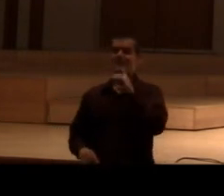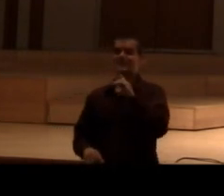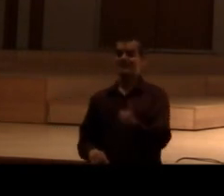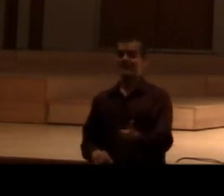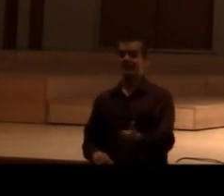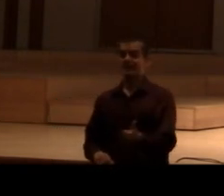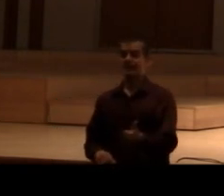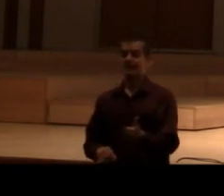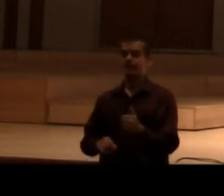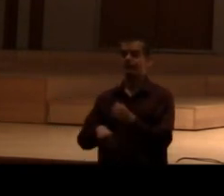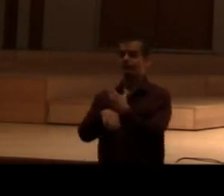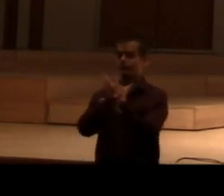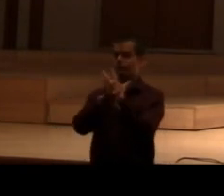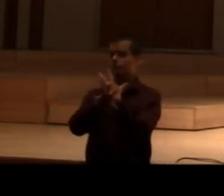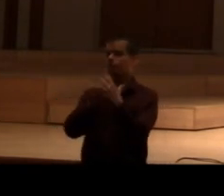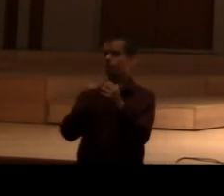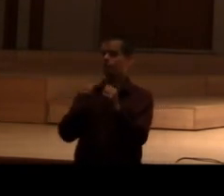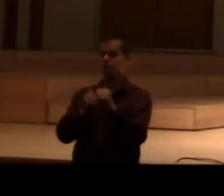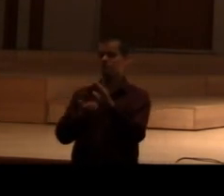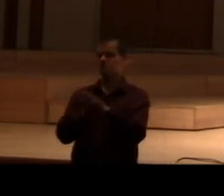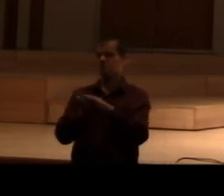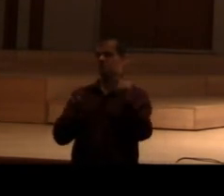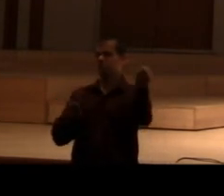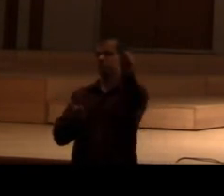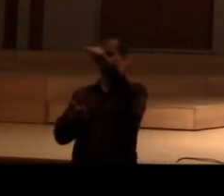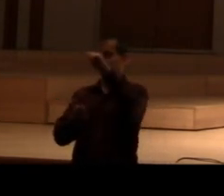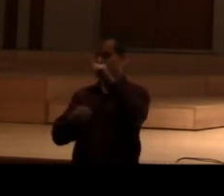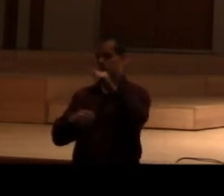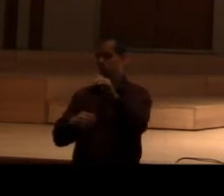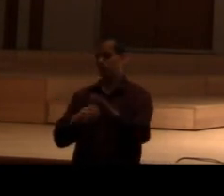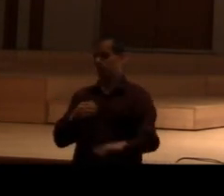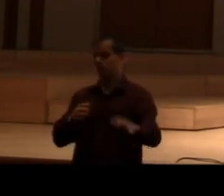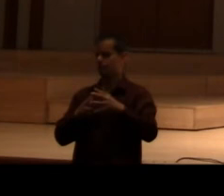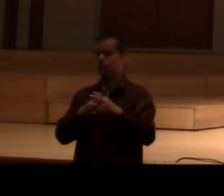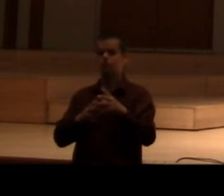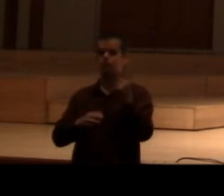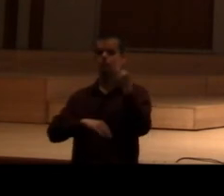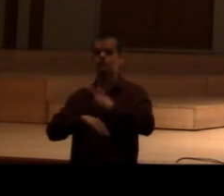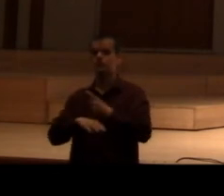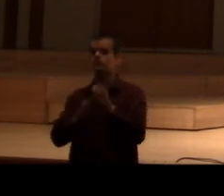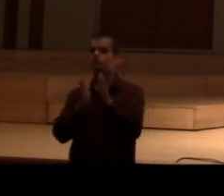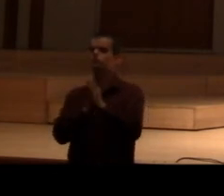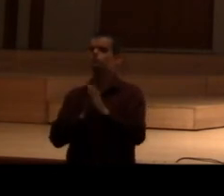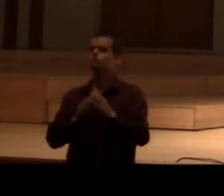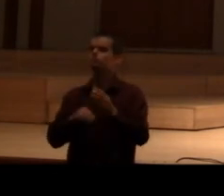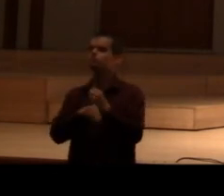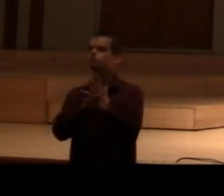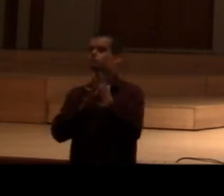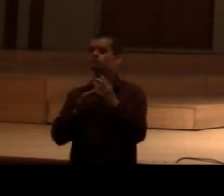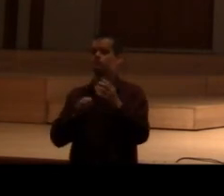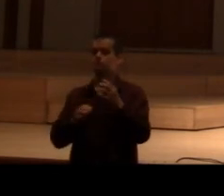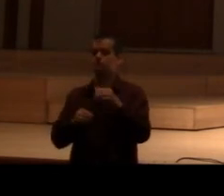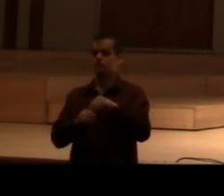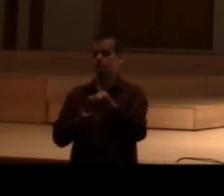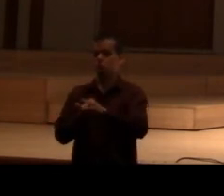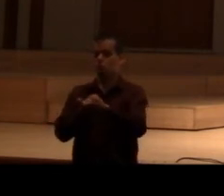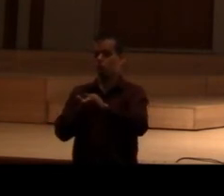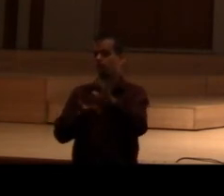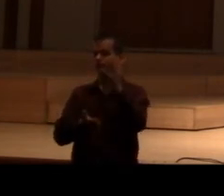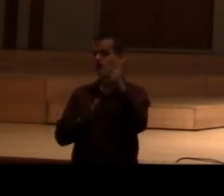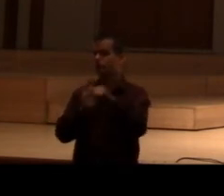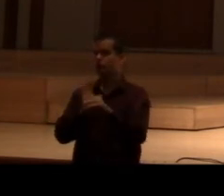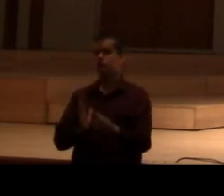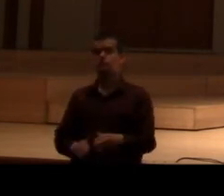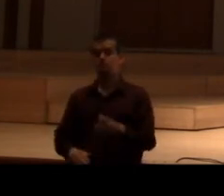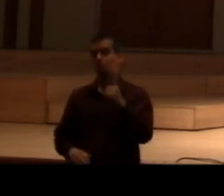video conferencing to connect to these schools around the nation. And one day, I get a request to connect with a school of fifth graders in New York, and I think, okay, this should be